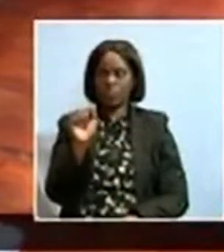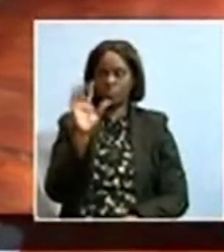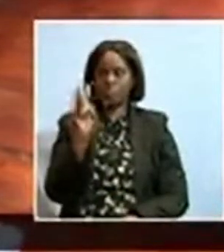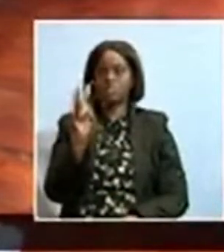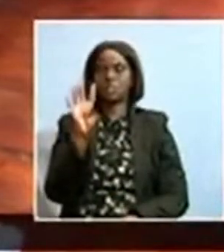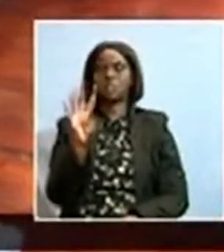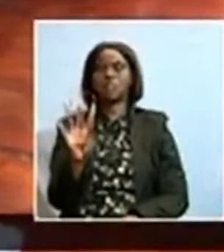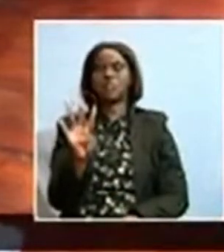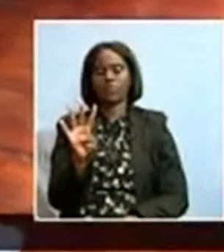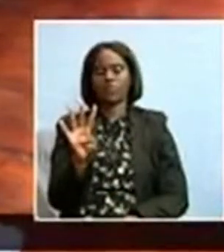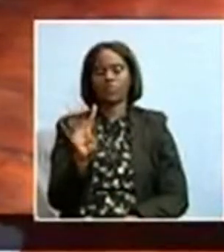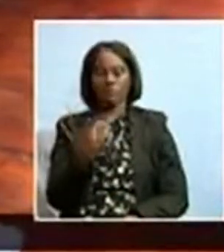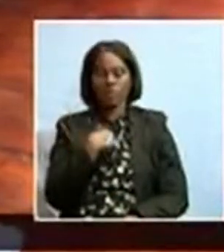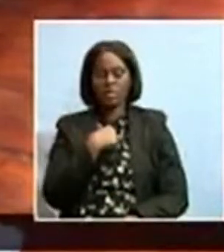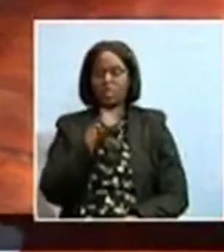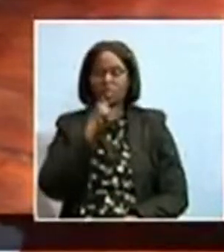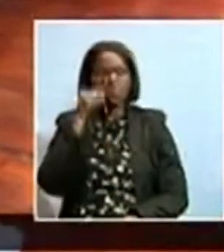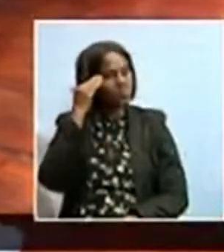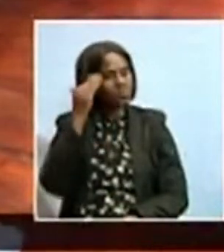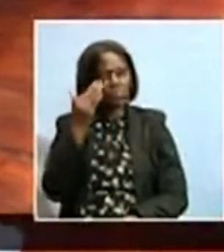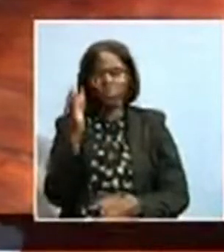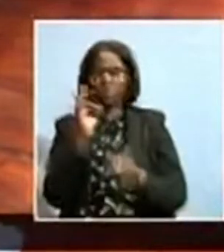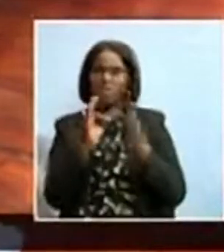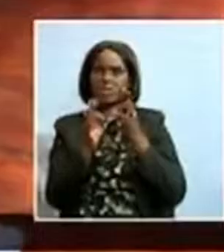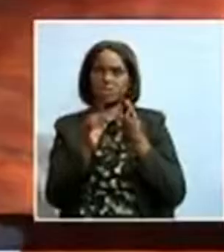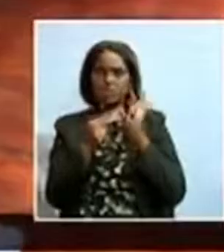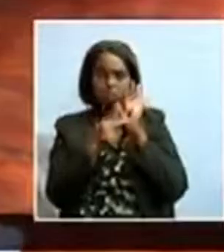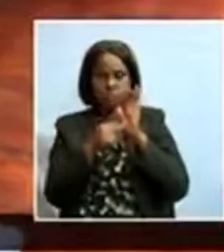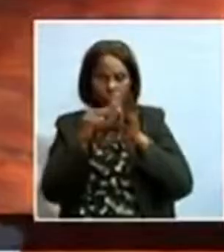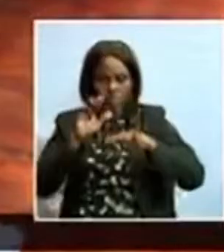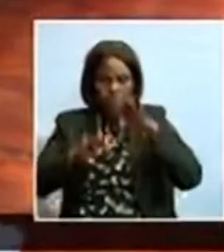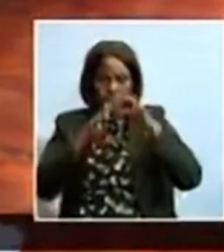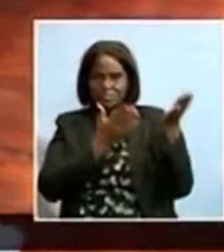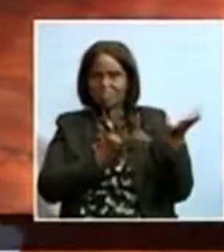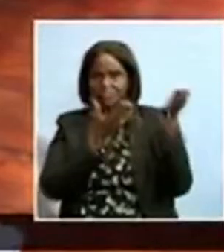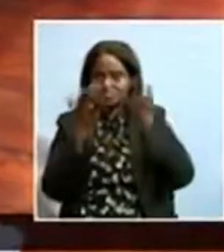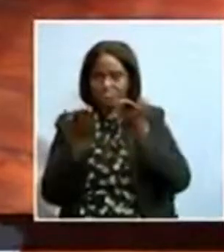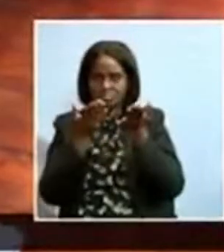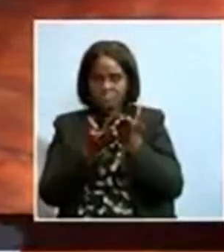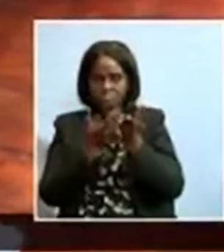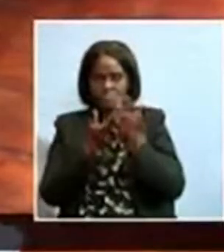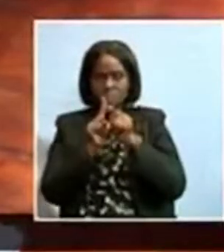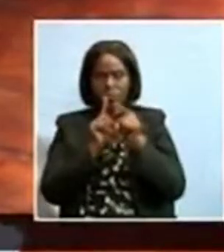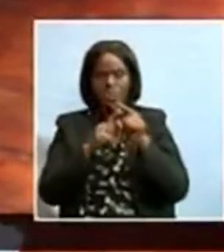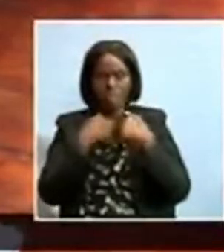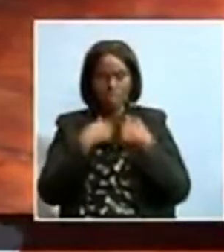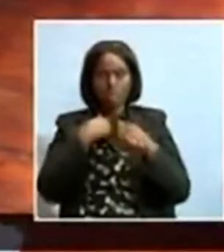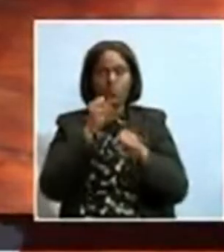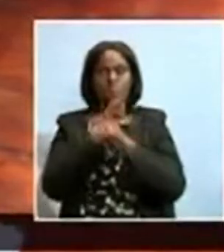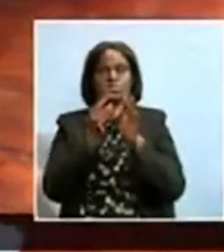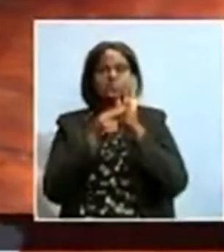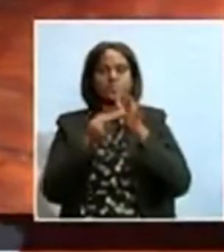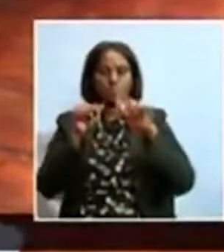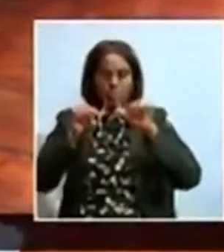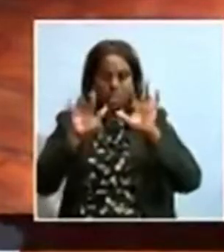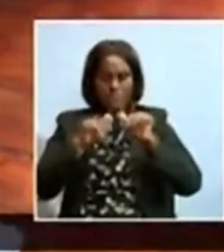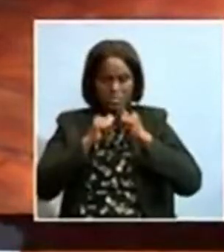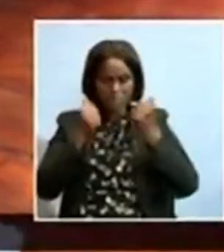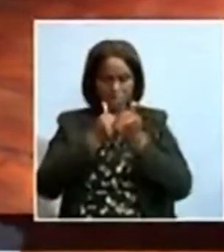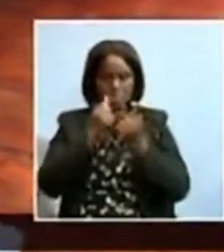922,245.64. I don't know if showing the balance brought forward as indicated by Auditor General's